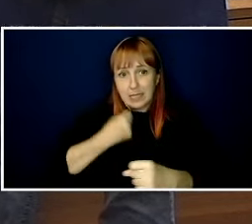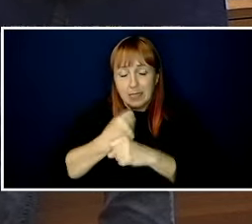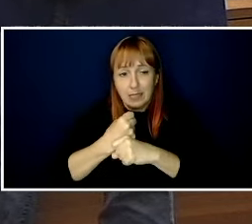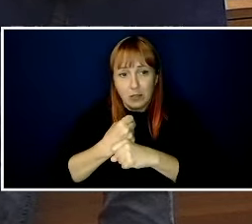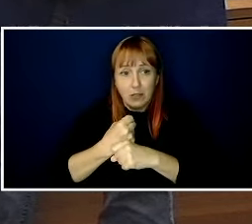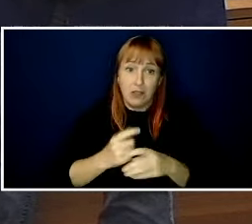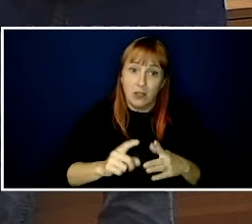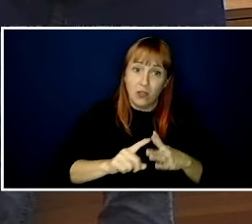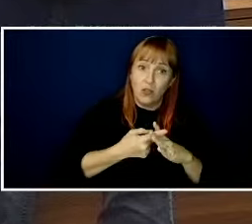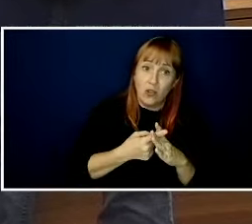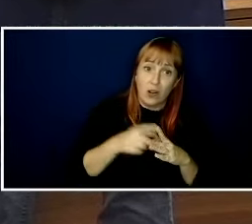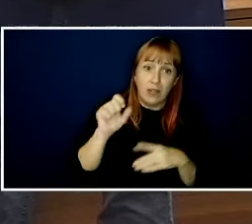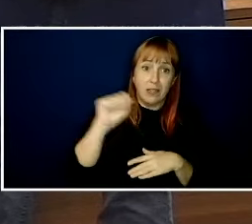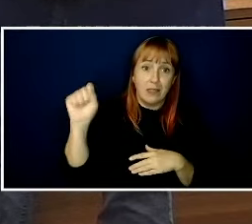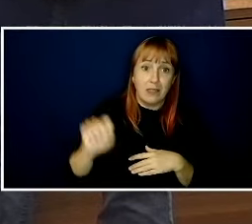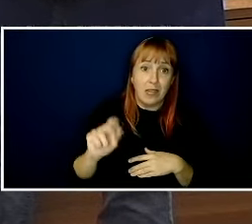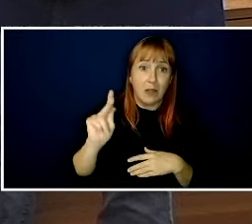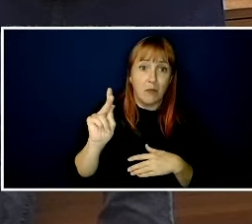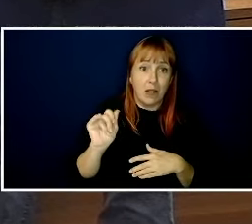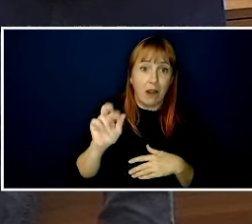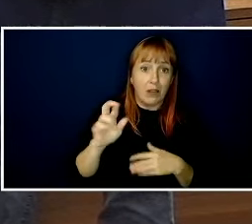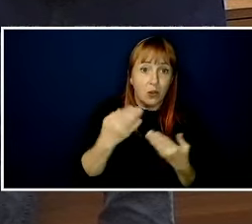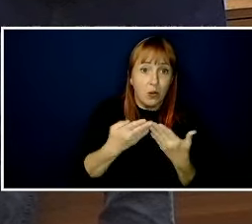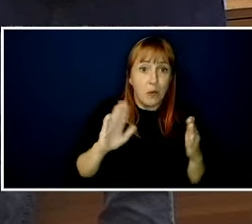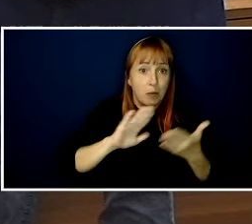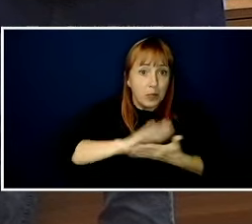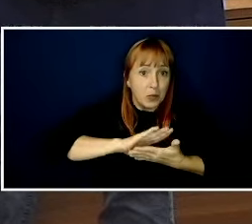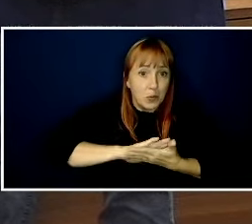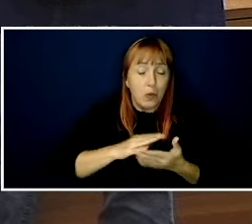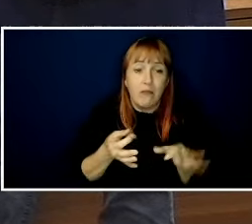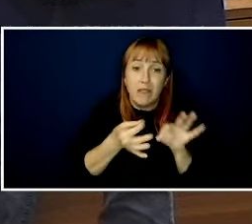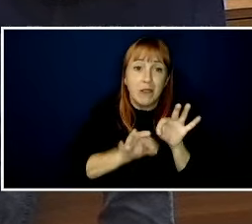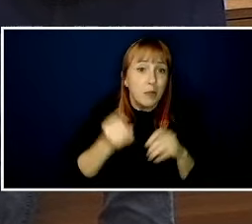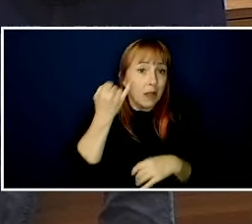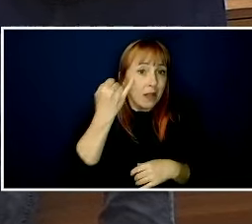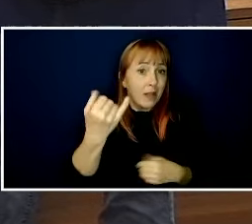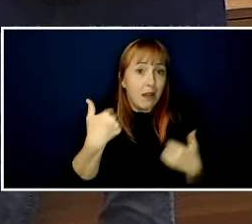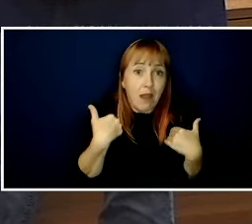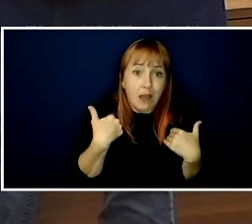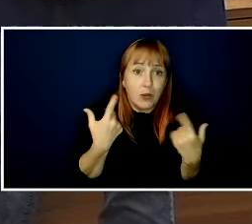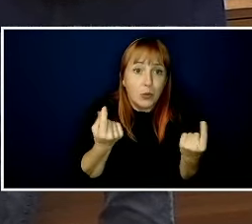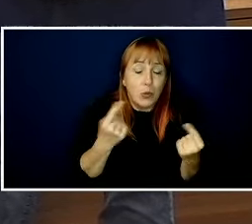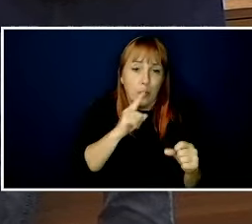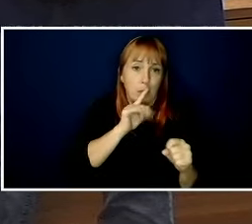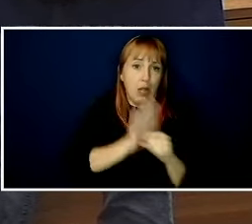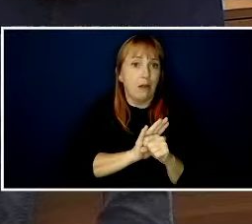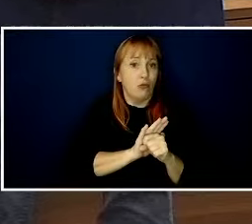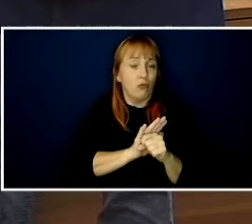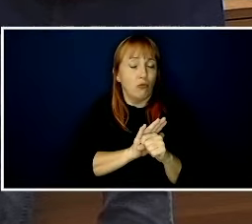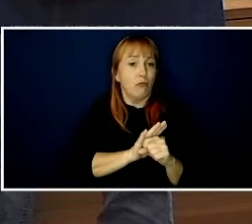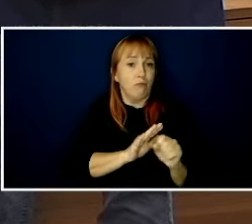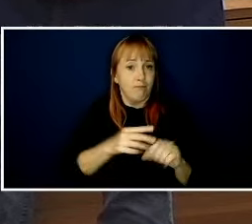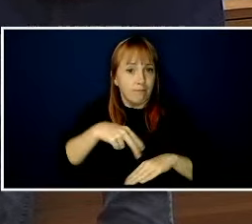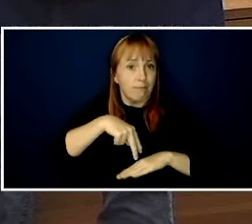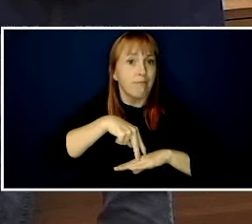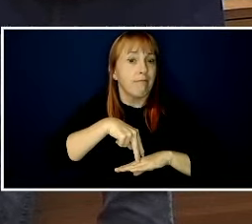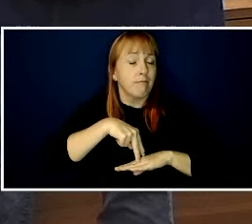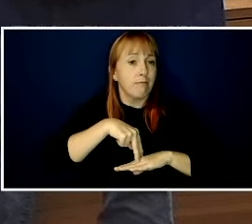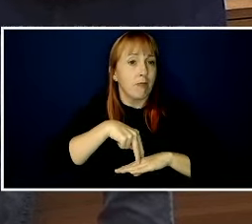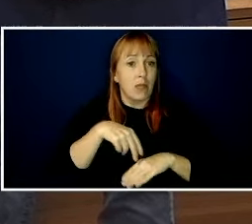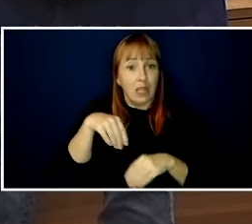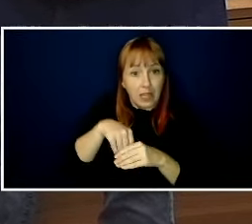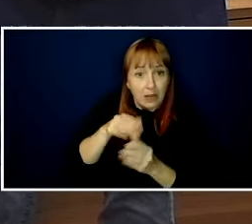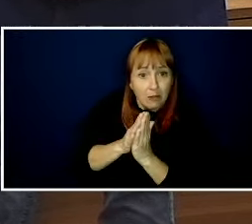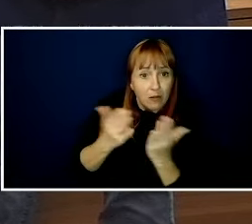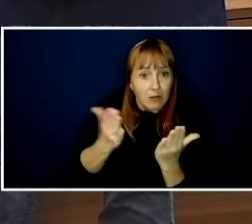in our Salem-Kaiser public schools with a simple idea to take this pledge. And in your packet, you'll